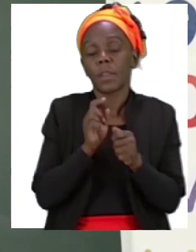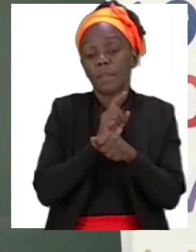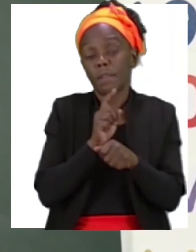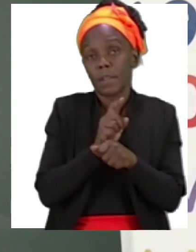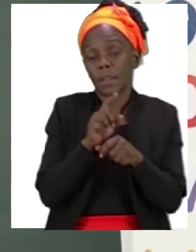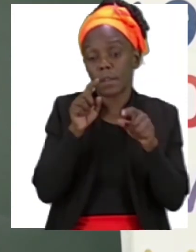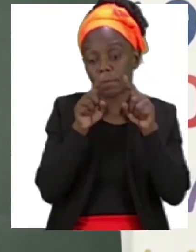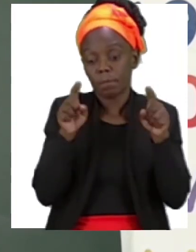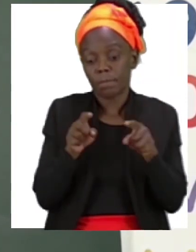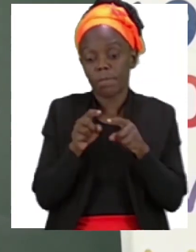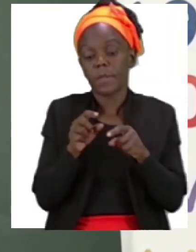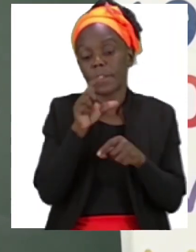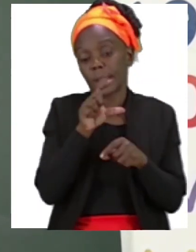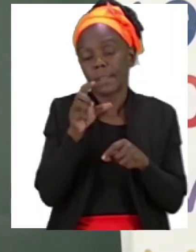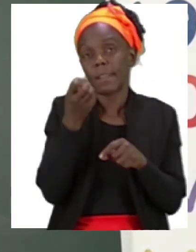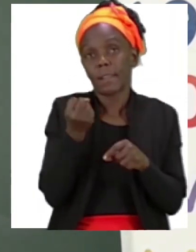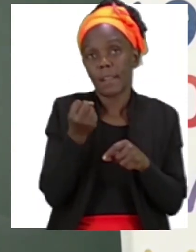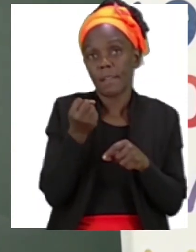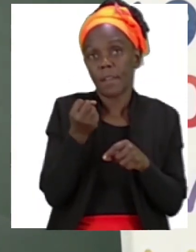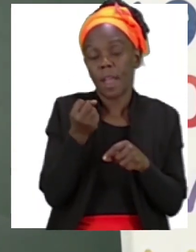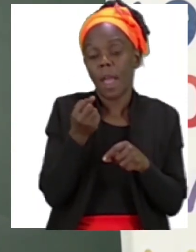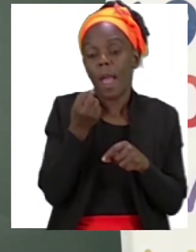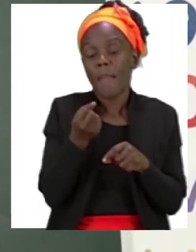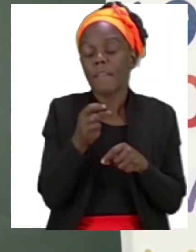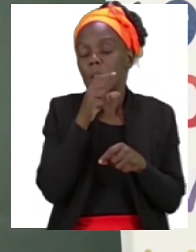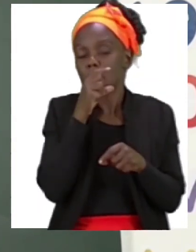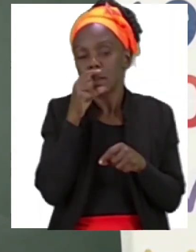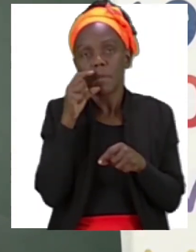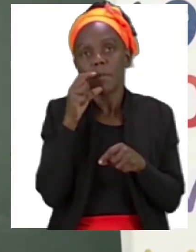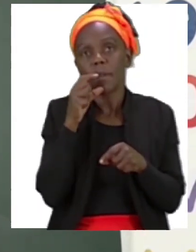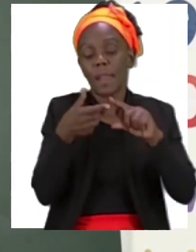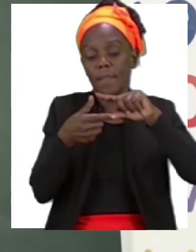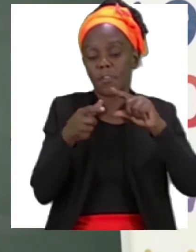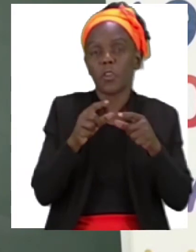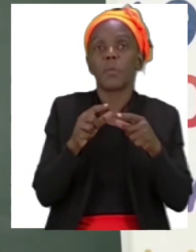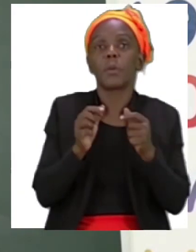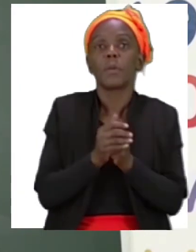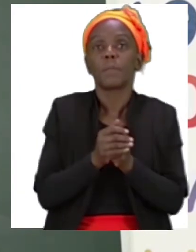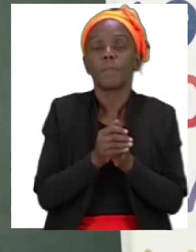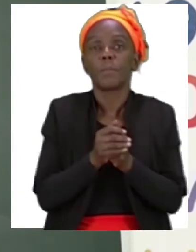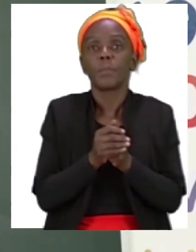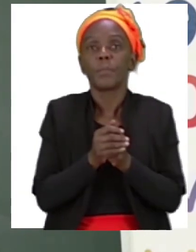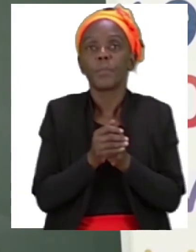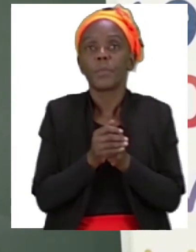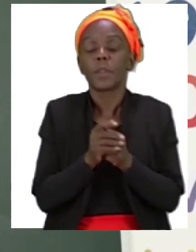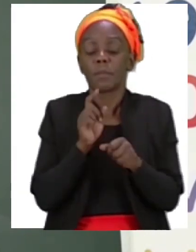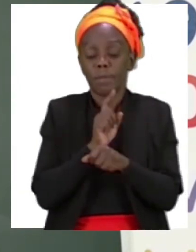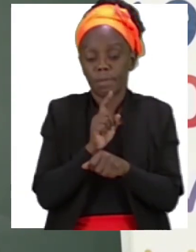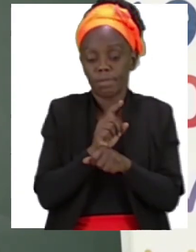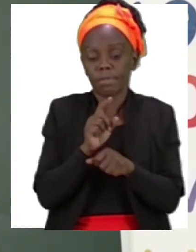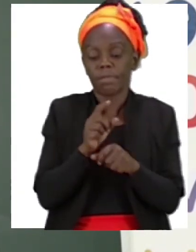the shape. And then I will tell you which color you need to color the shape. So the first shape that we have is